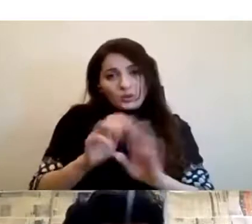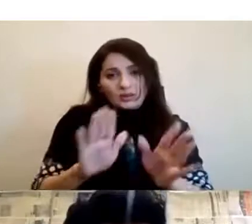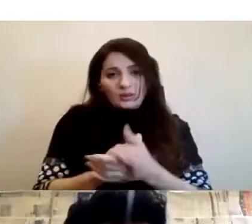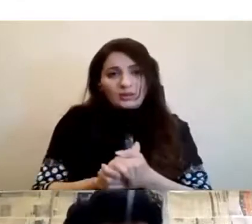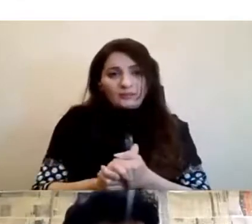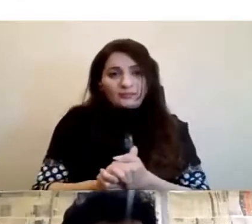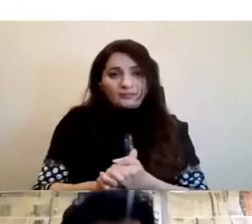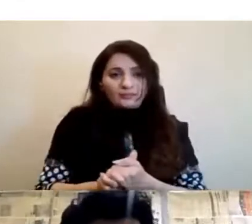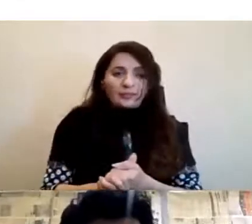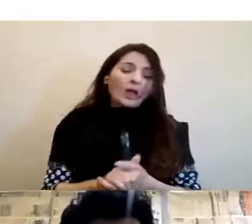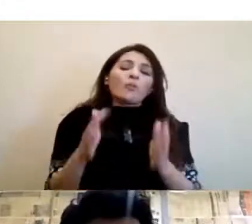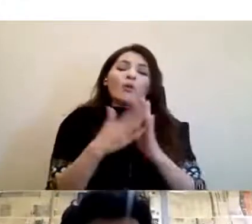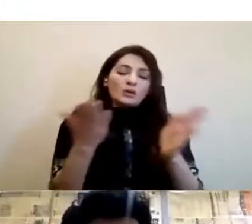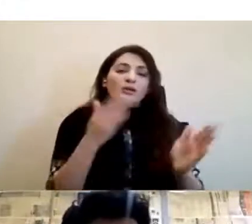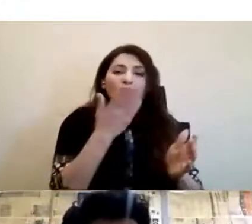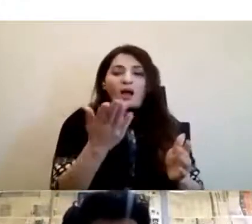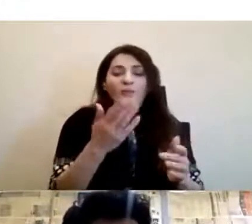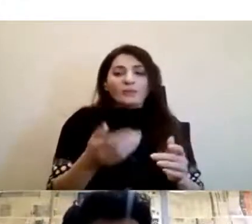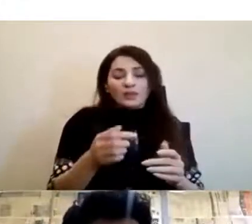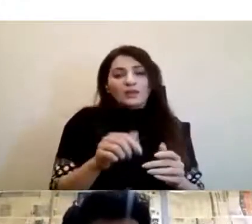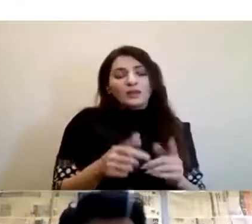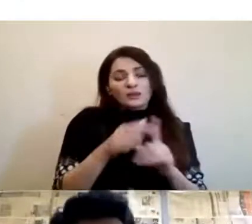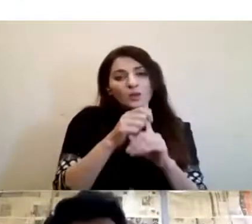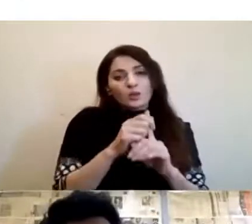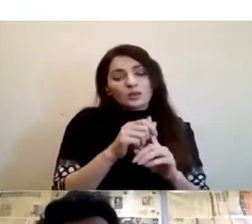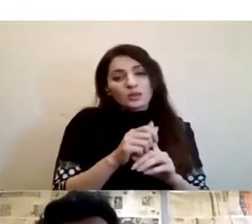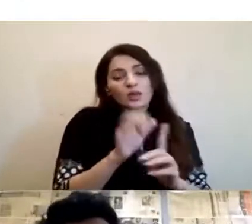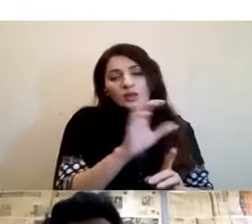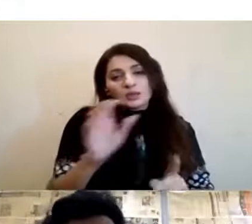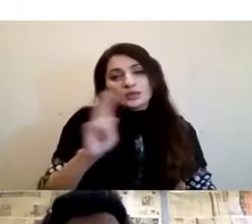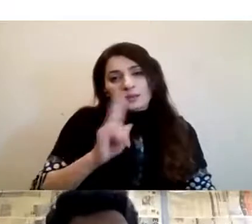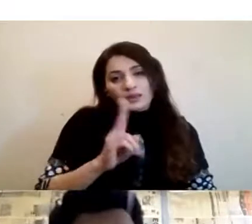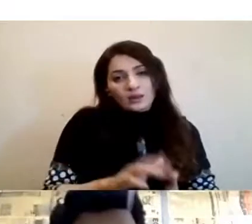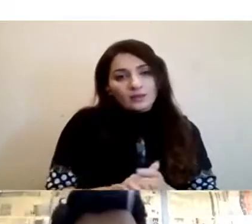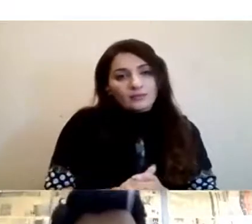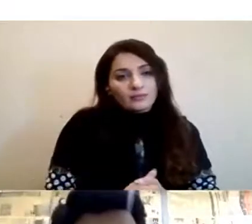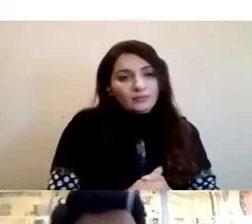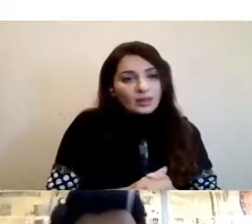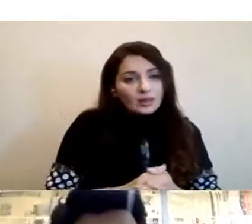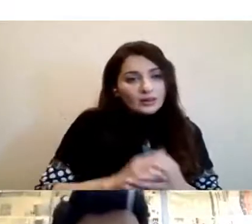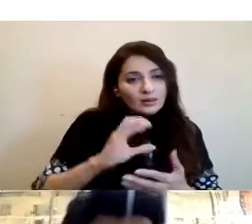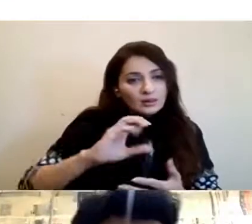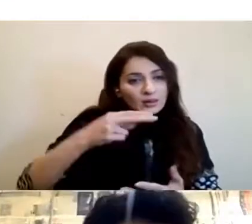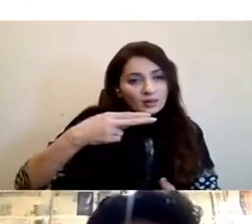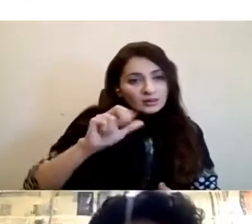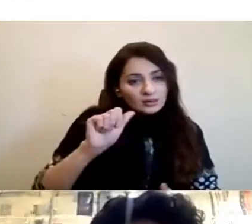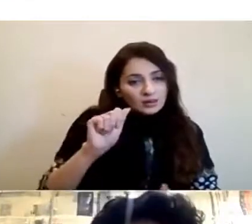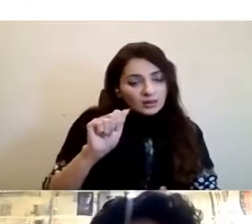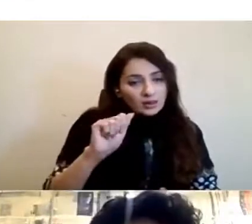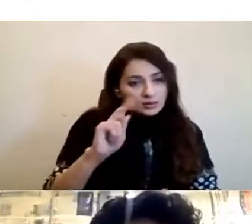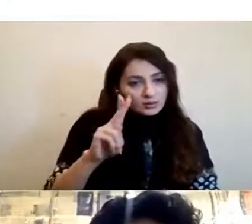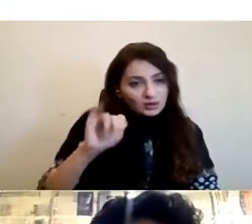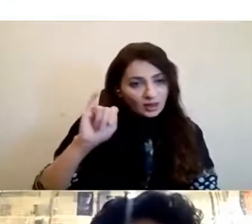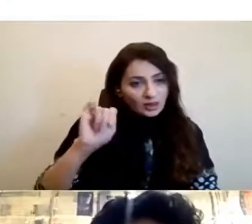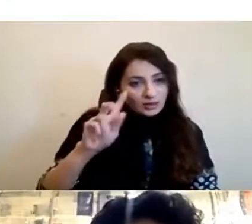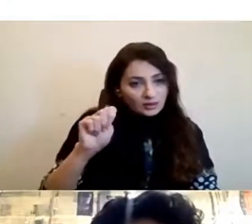Important points mentioned there. Charita, I also want to get your views on this. What's the role of the mobile industry, and how does Dialogue view